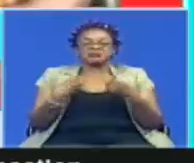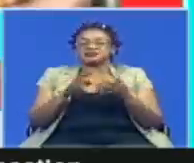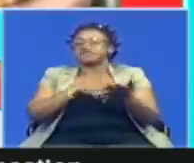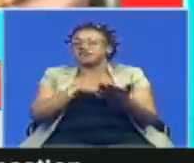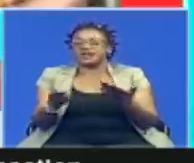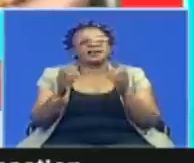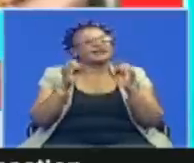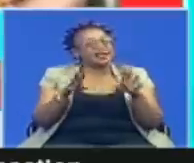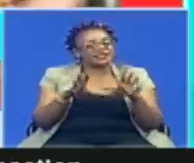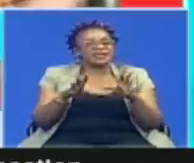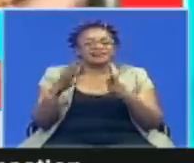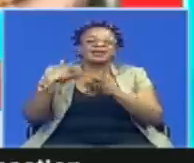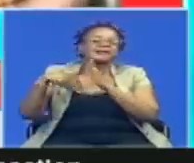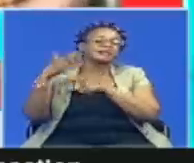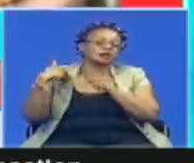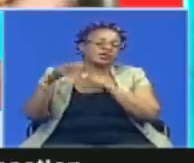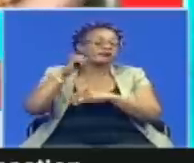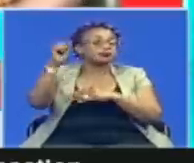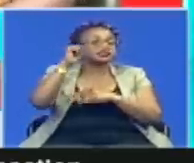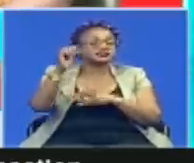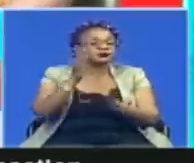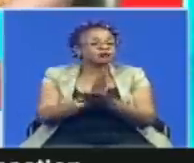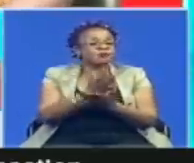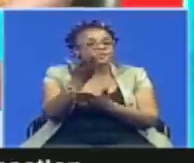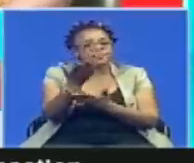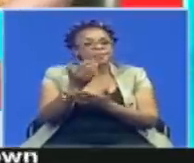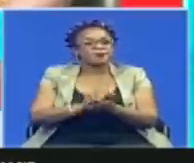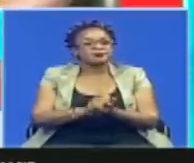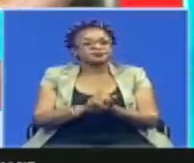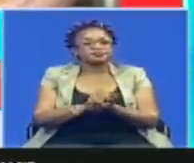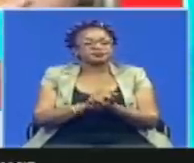defeat in the history of politics. That's it.